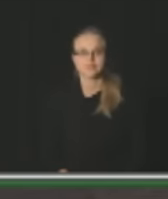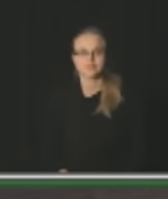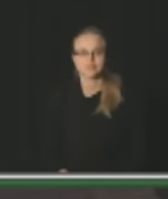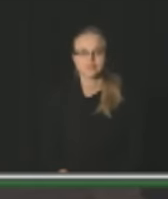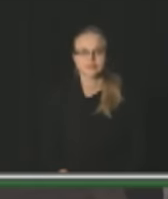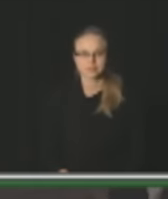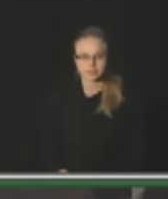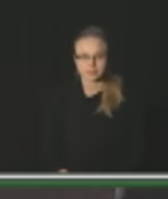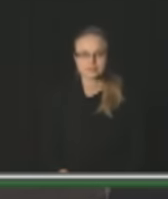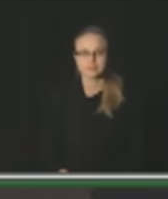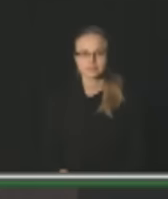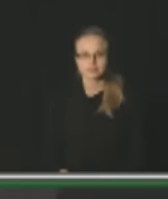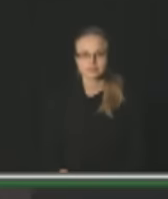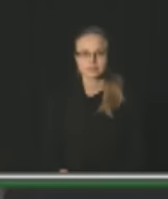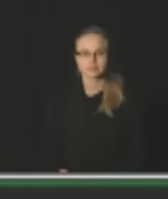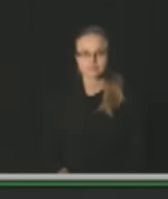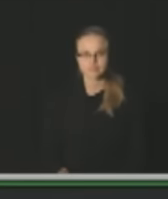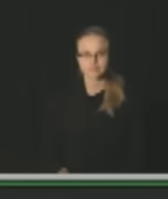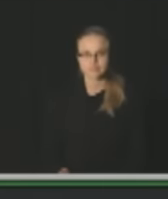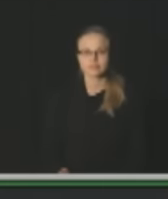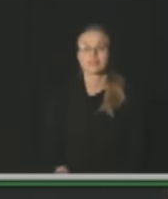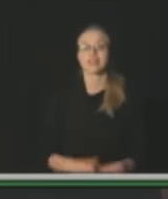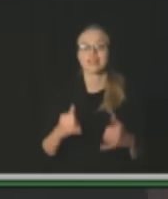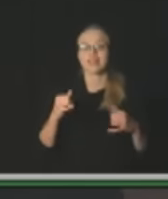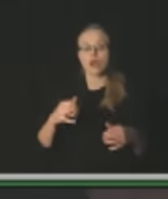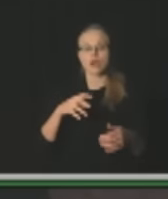Now presenting the candidates from the Department of Geography,